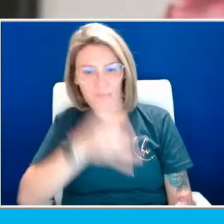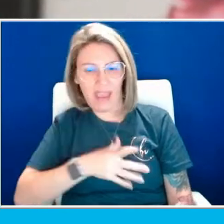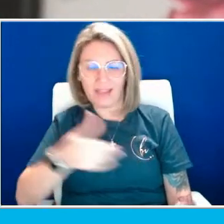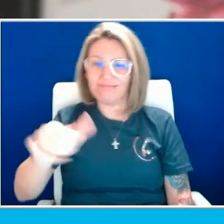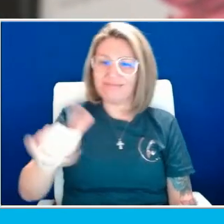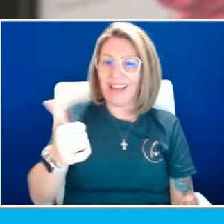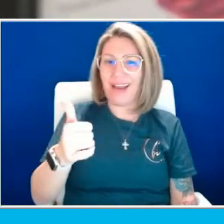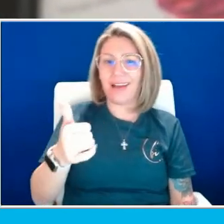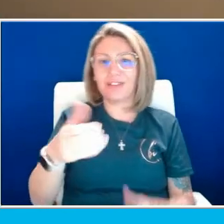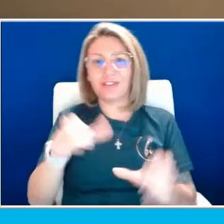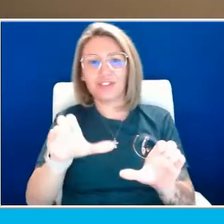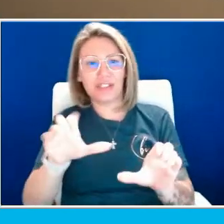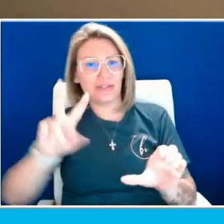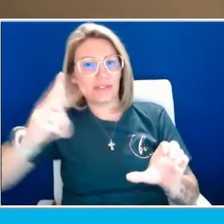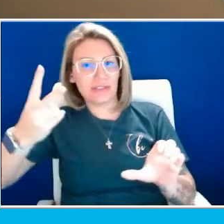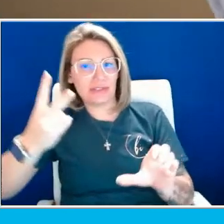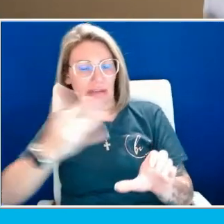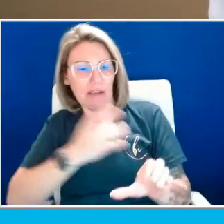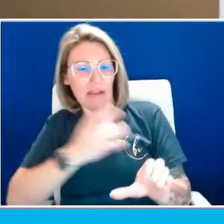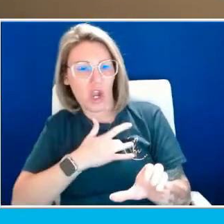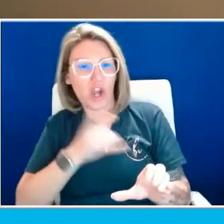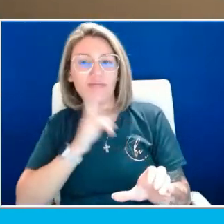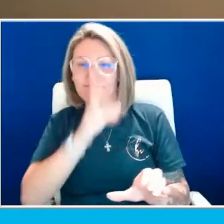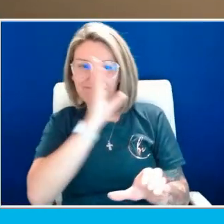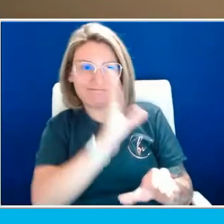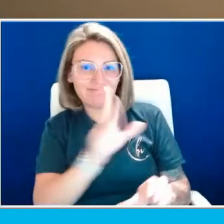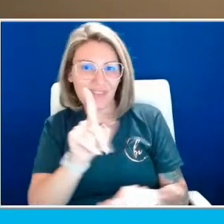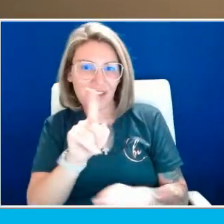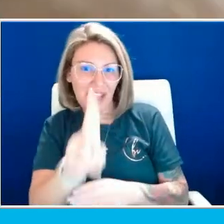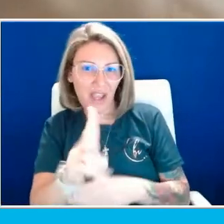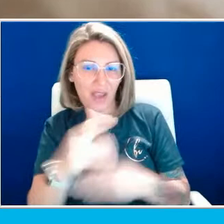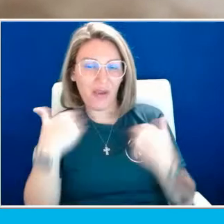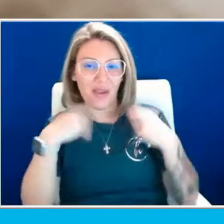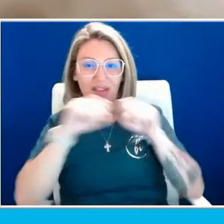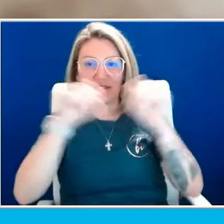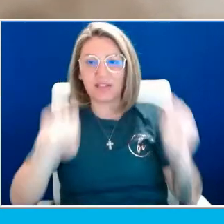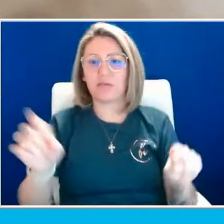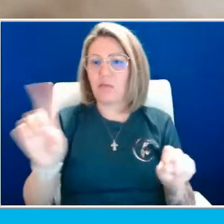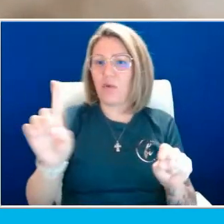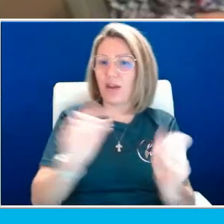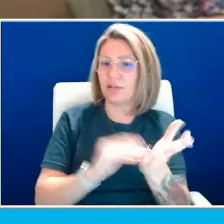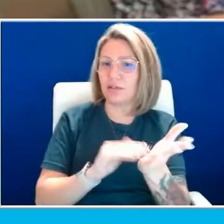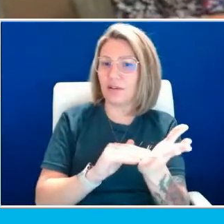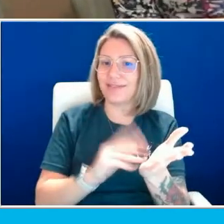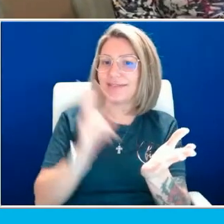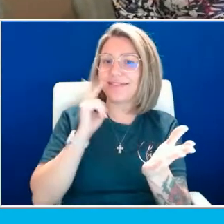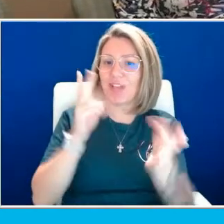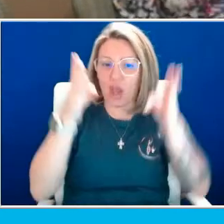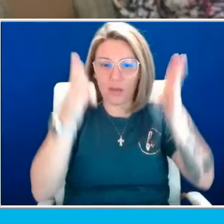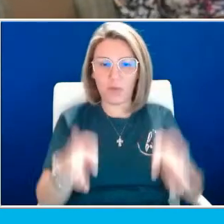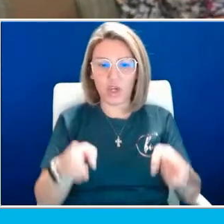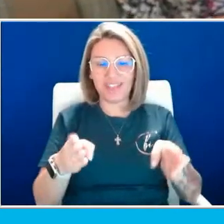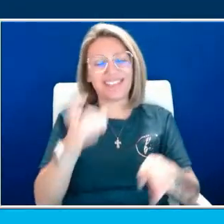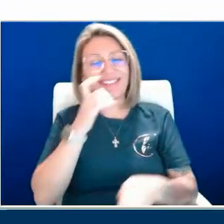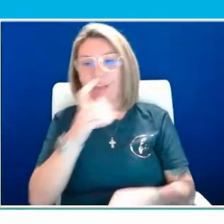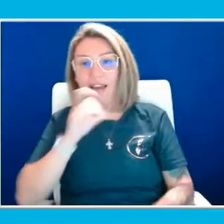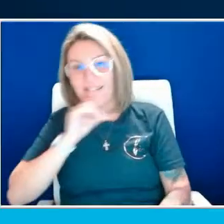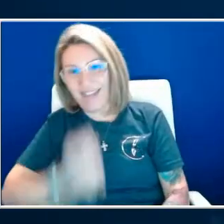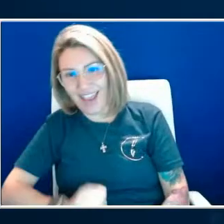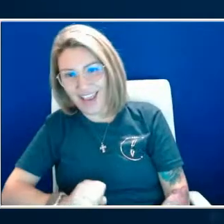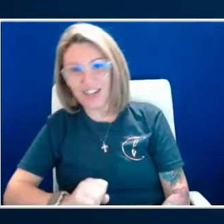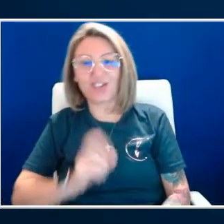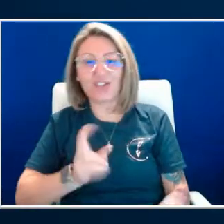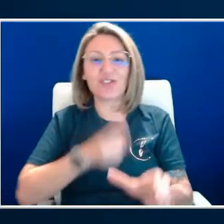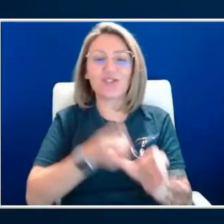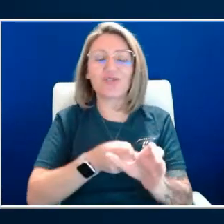headed straight to the University of Kansas Health System, where doctors saw a person, not an age. Join us for the next Open